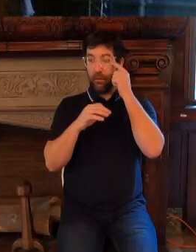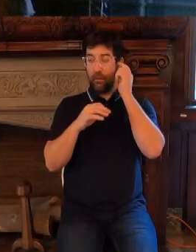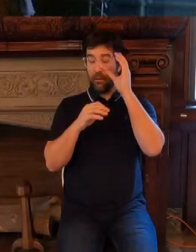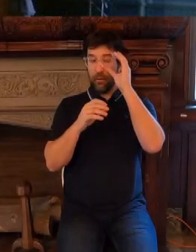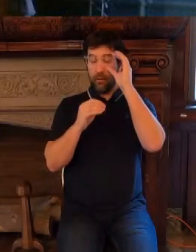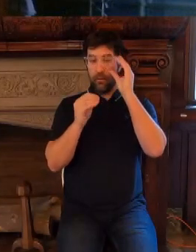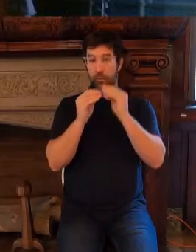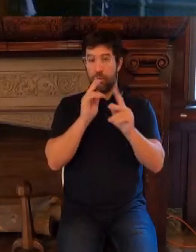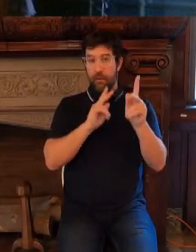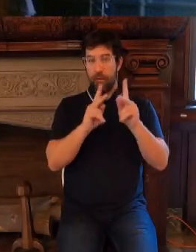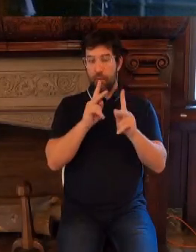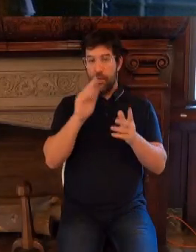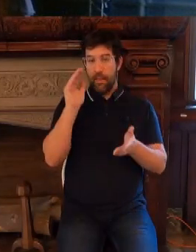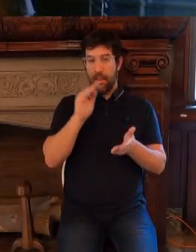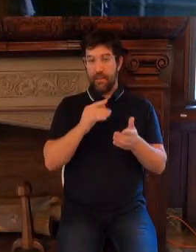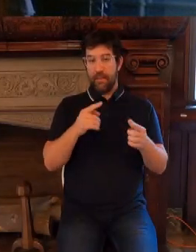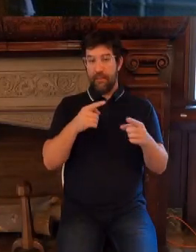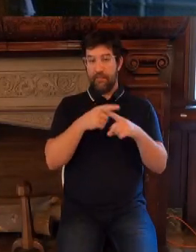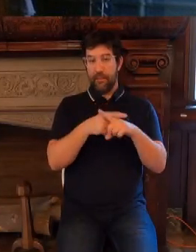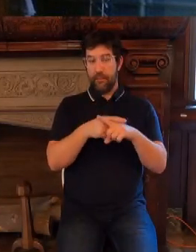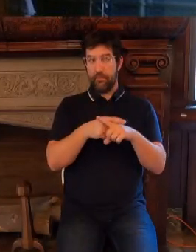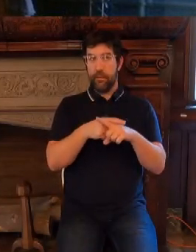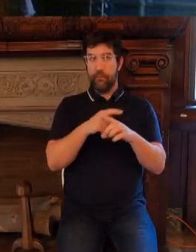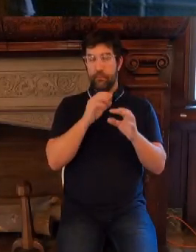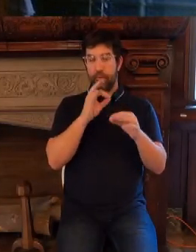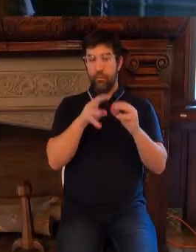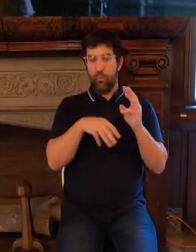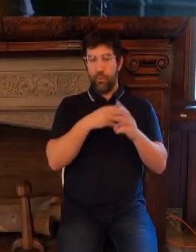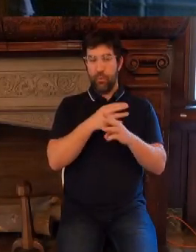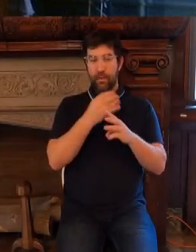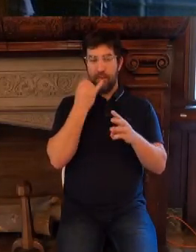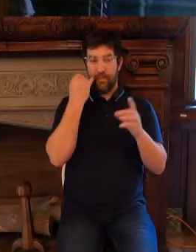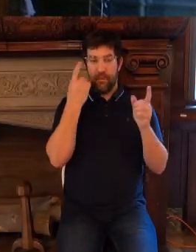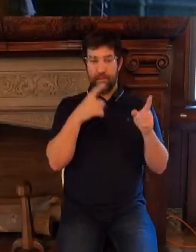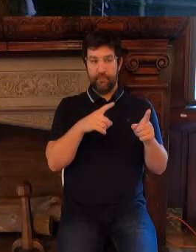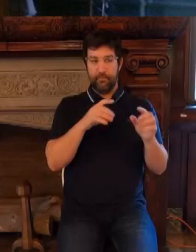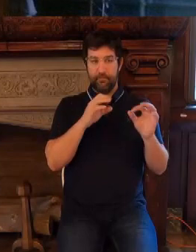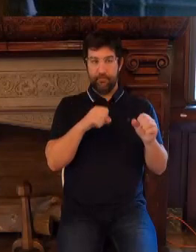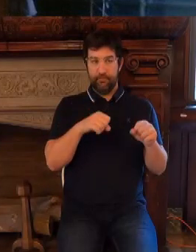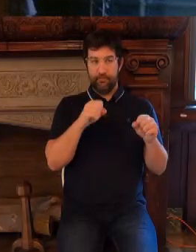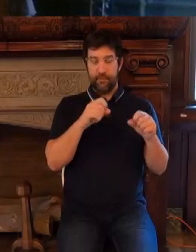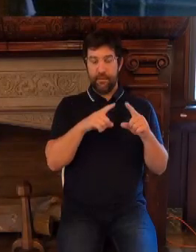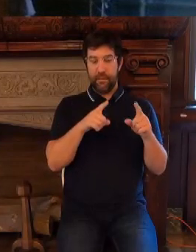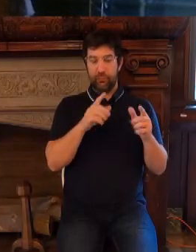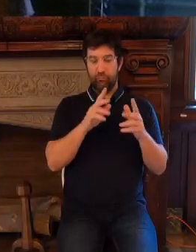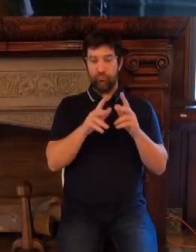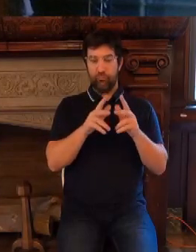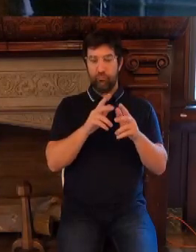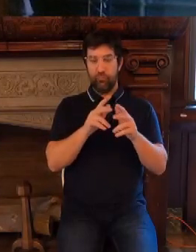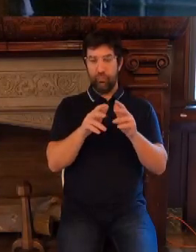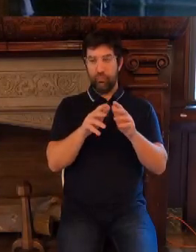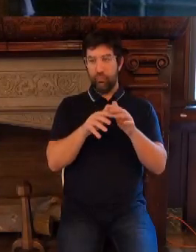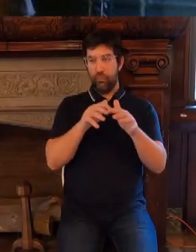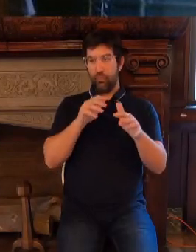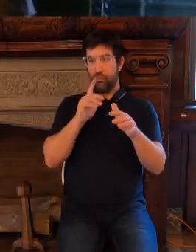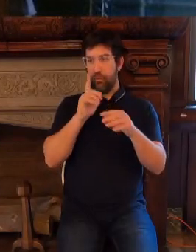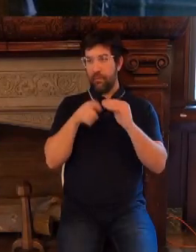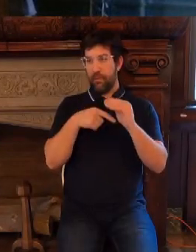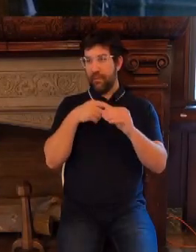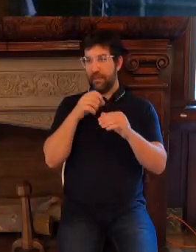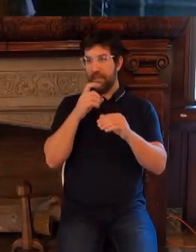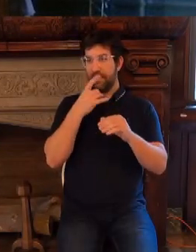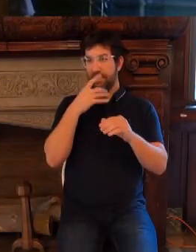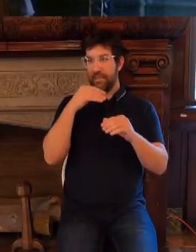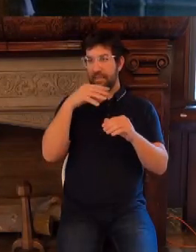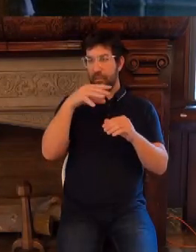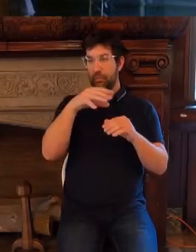there's zero conflicts in a perfect world if you do that. And since traffic engineering is, and then your point about signal cycles, Jerry, kind